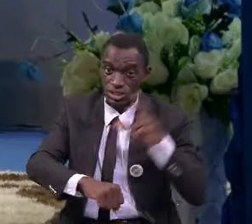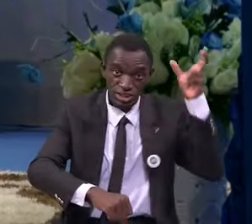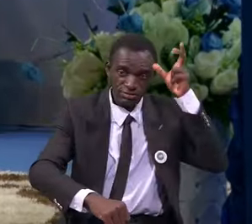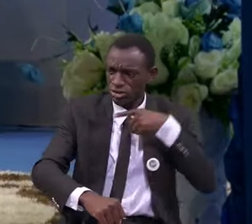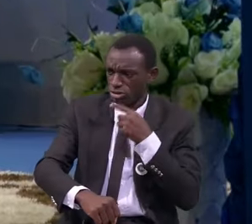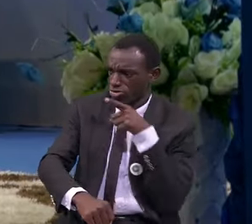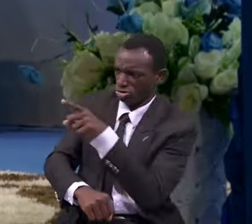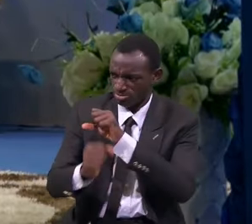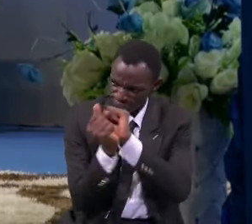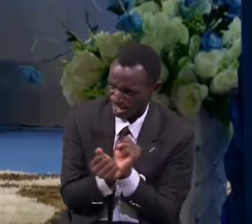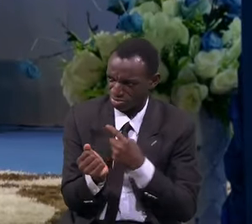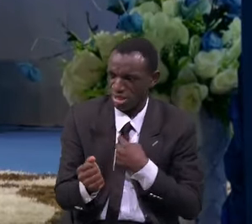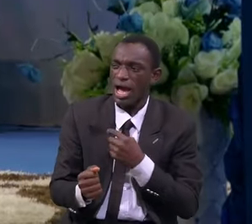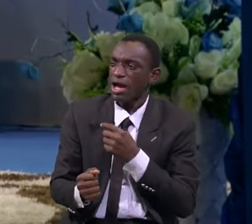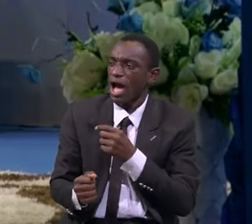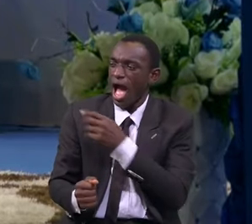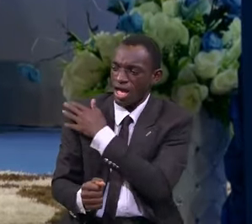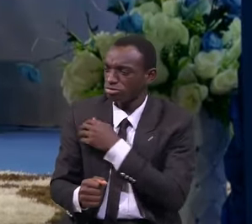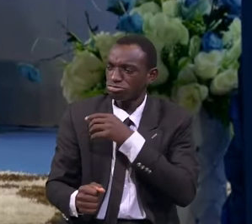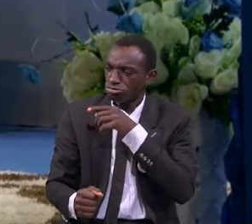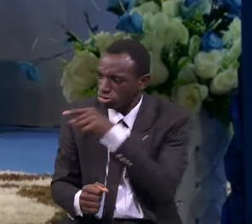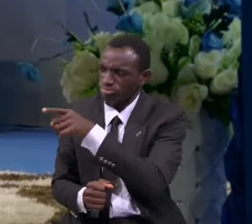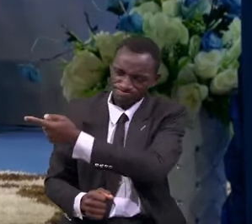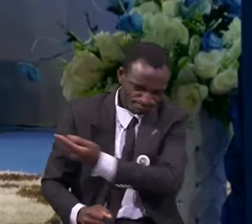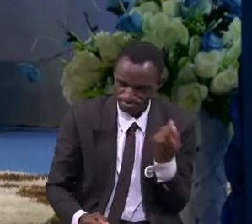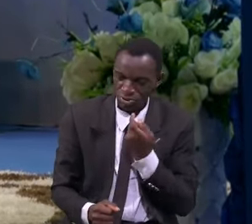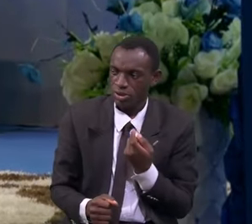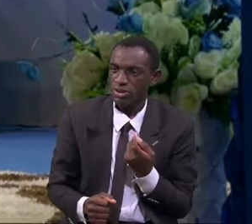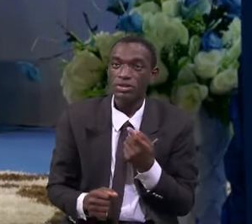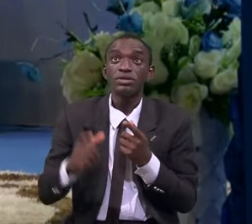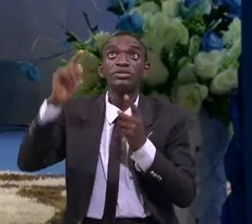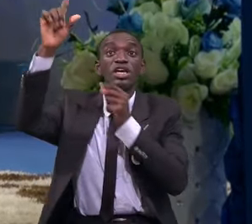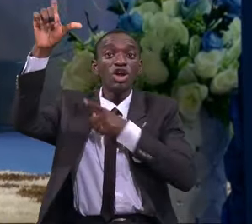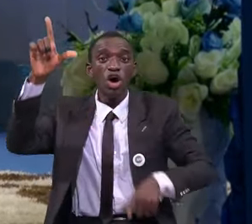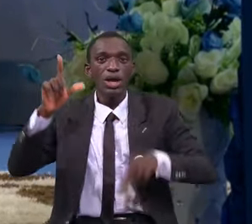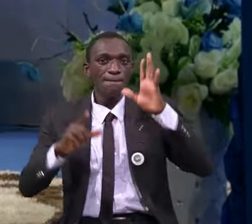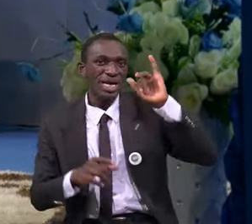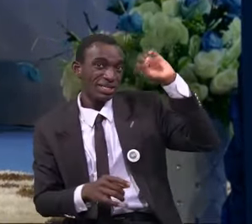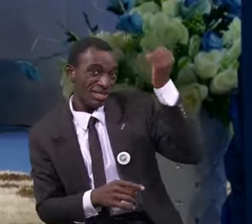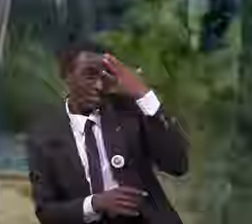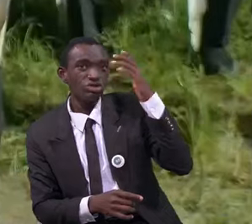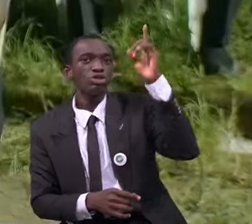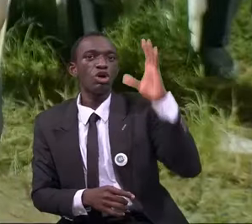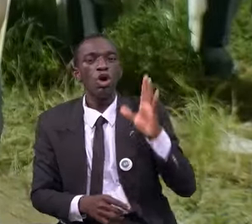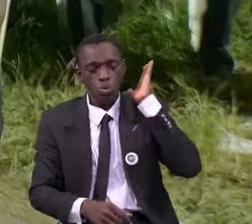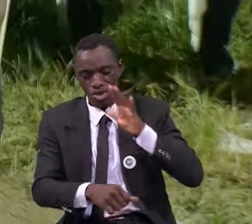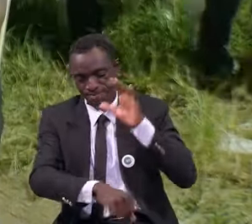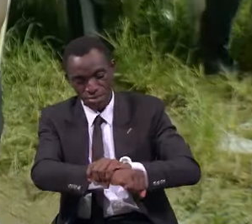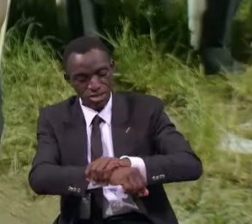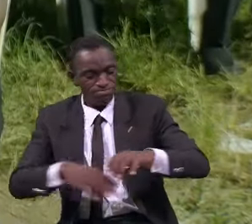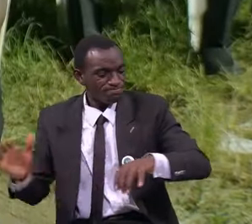I catch you, the Lord, by grace, by his power, will take it away from your life in Jesus'